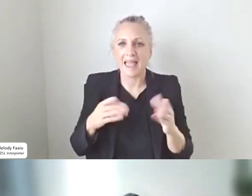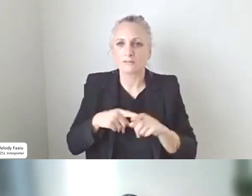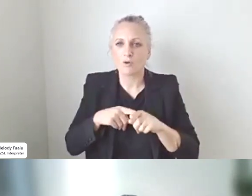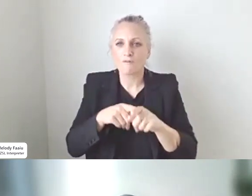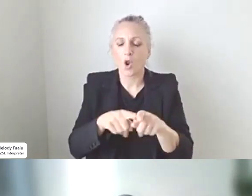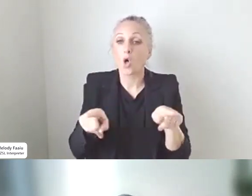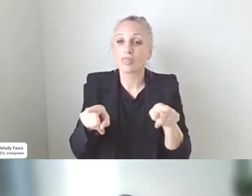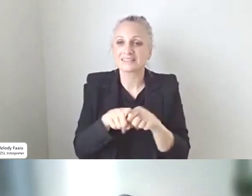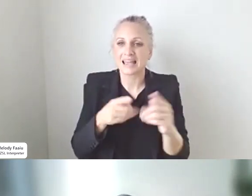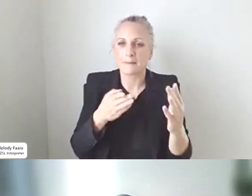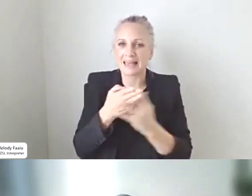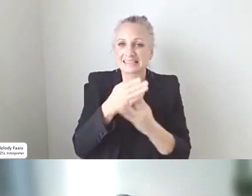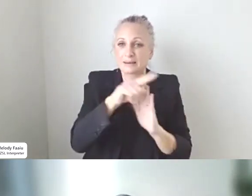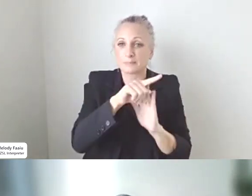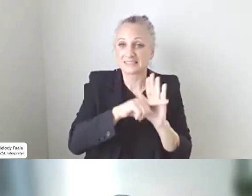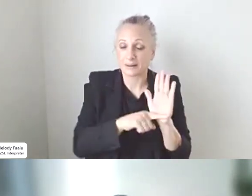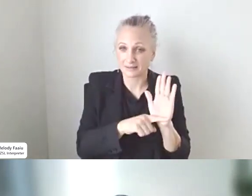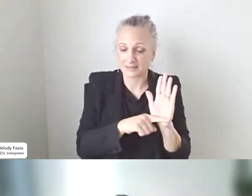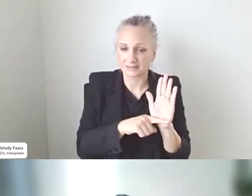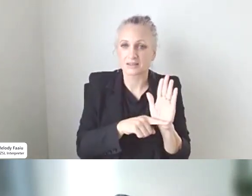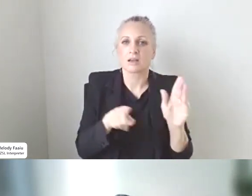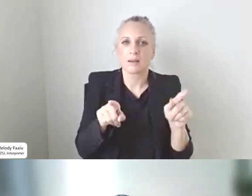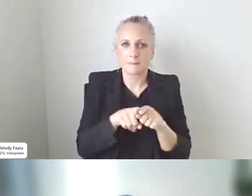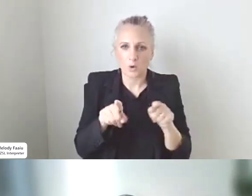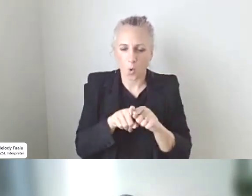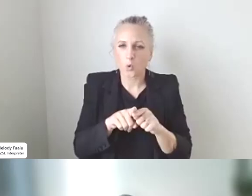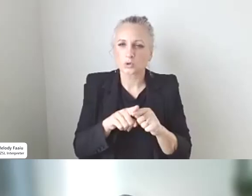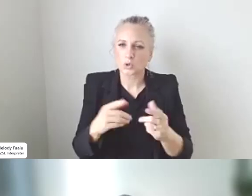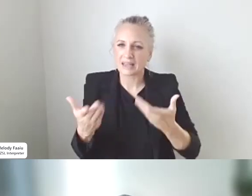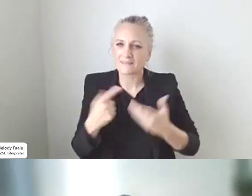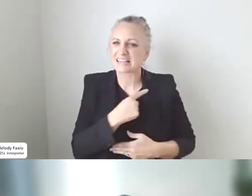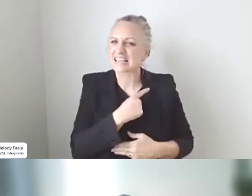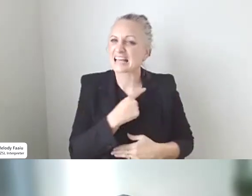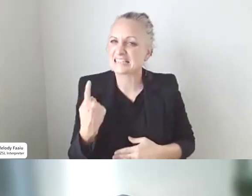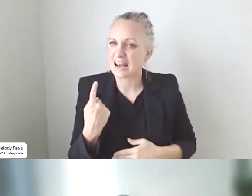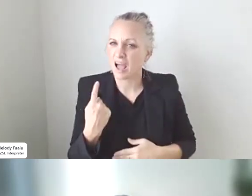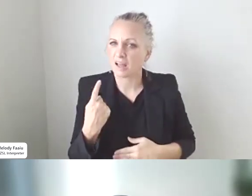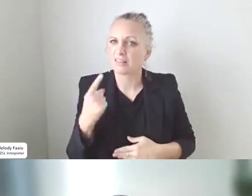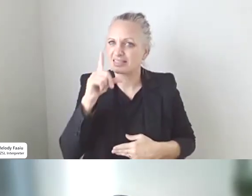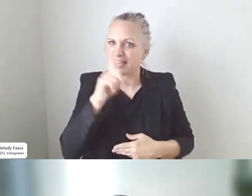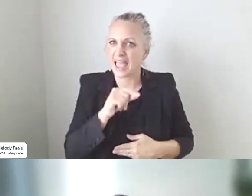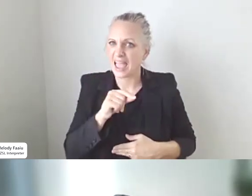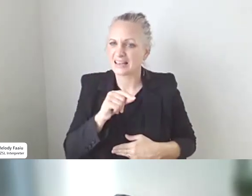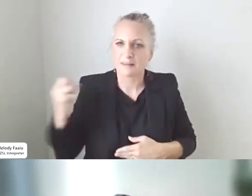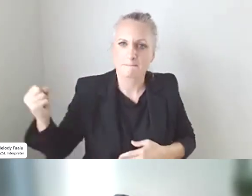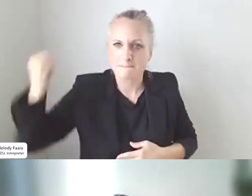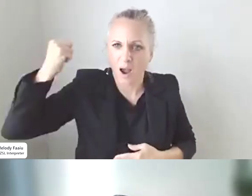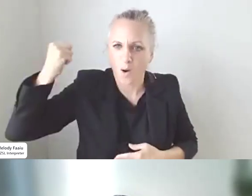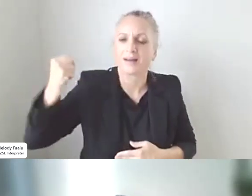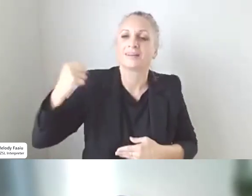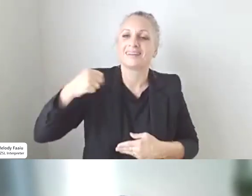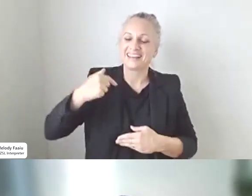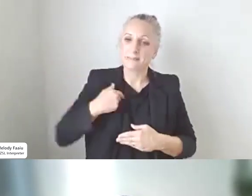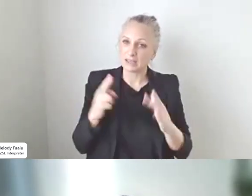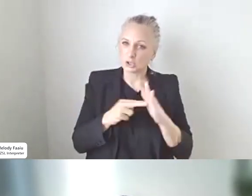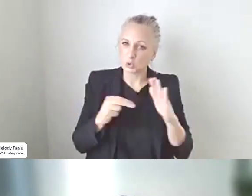our own policy. But it gives us like a deadline with teeth. Now, while I was in New Zealand, I spent a lot of time observing